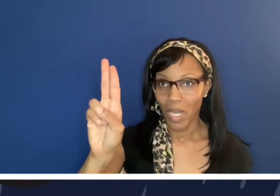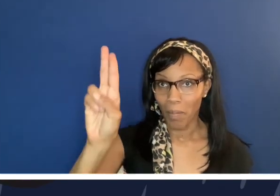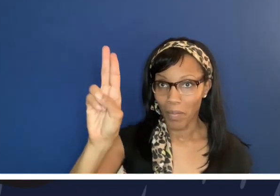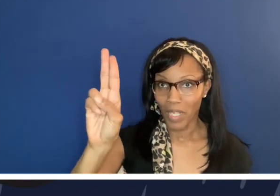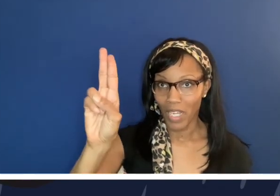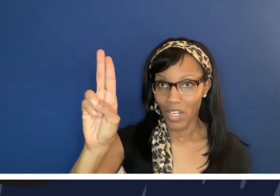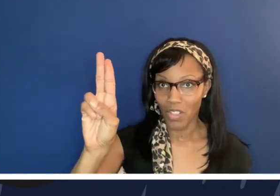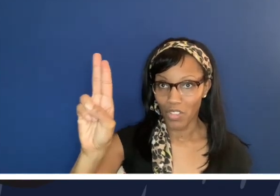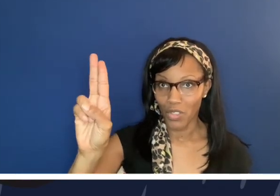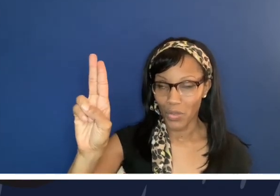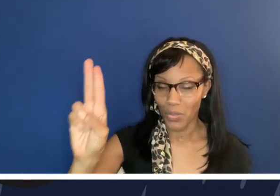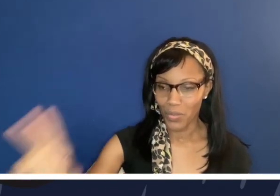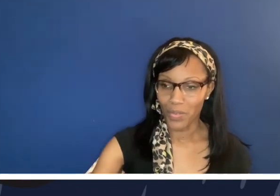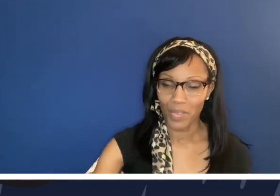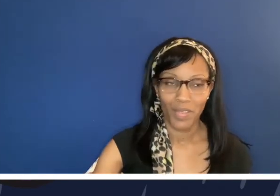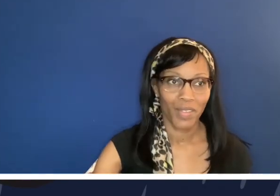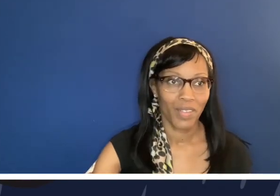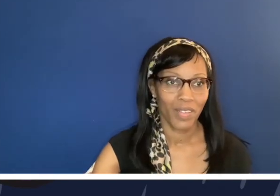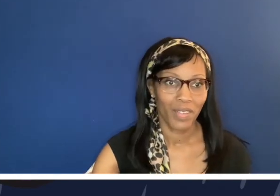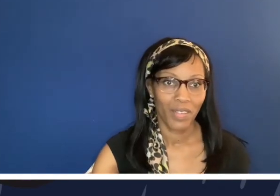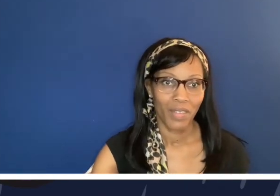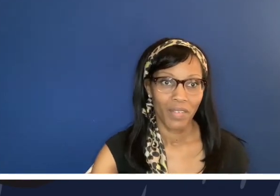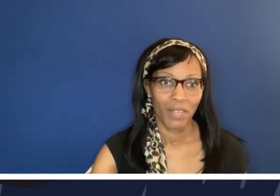but up in the air. U.